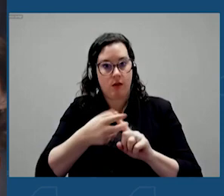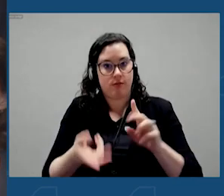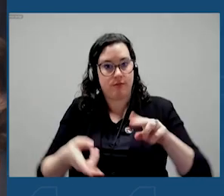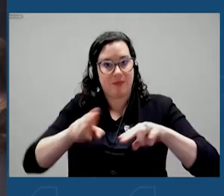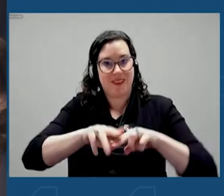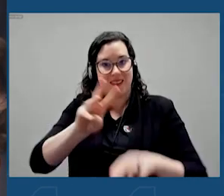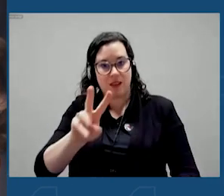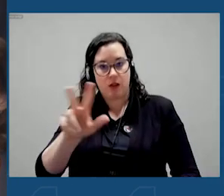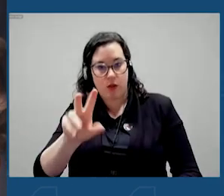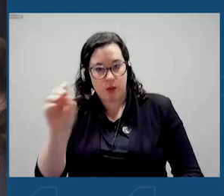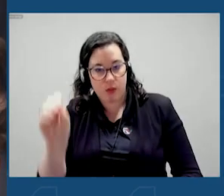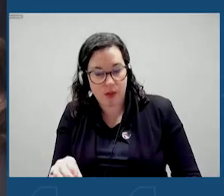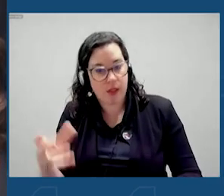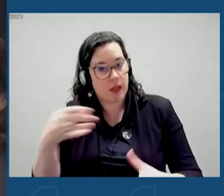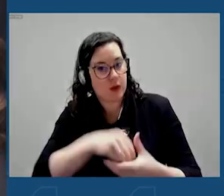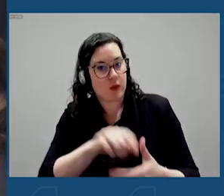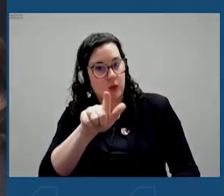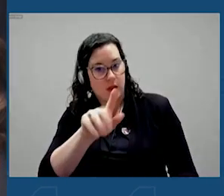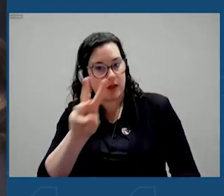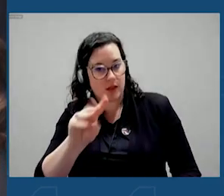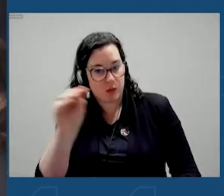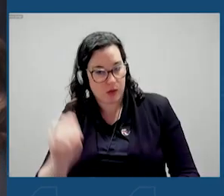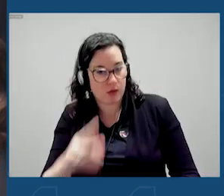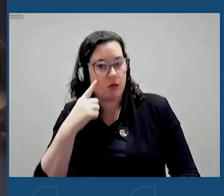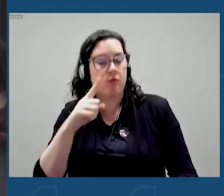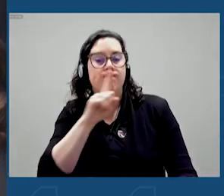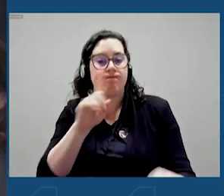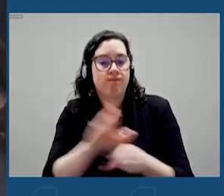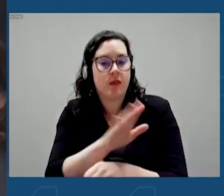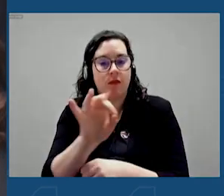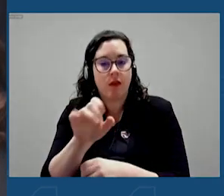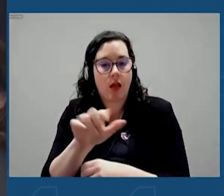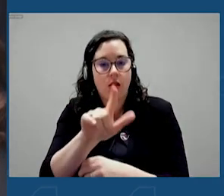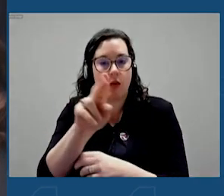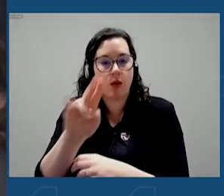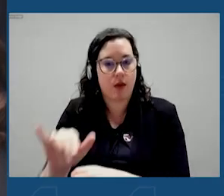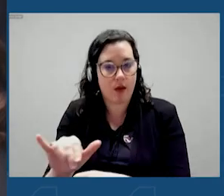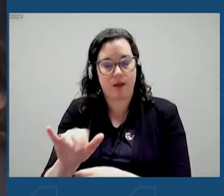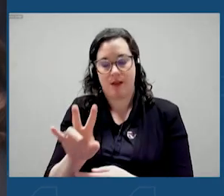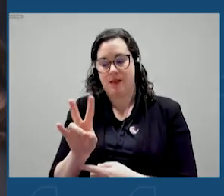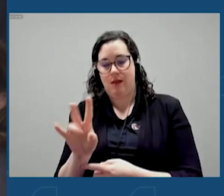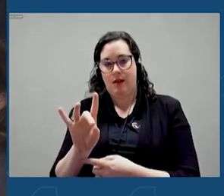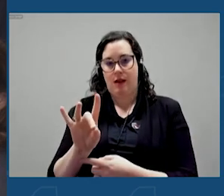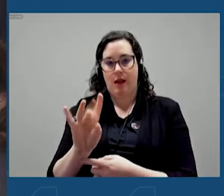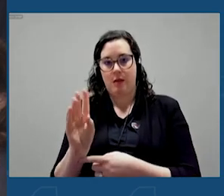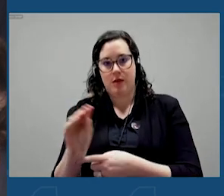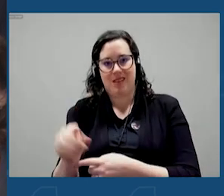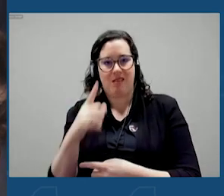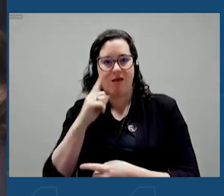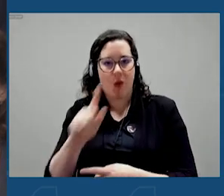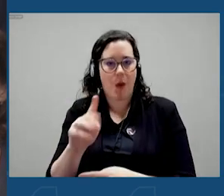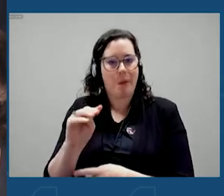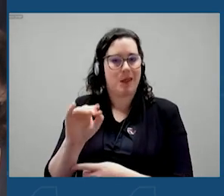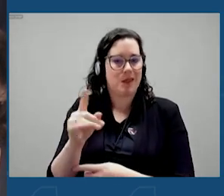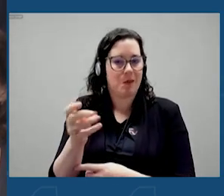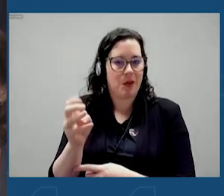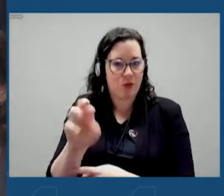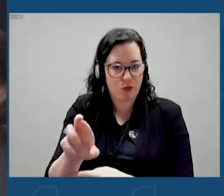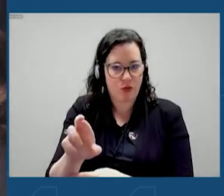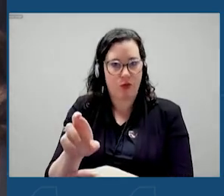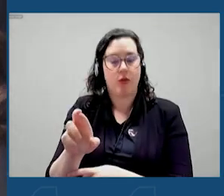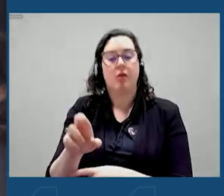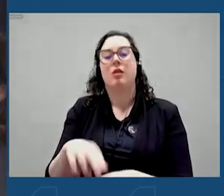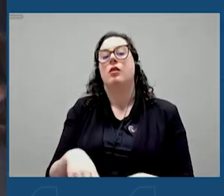a 26% increase in felony arrests and a 78% increase in misdemeanor arrests. Fare